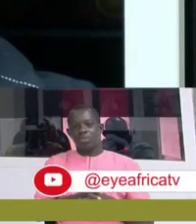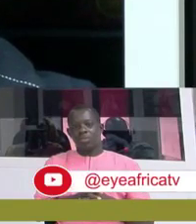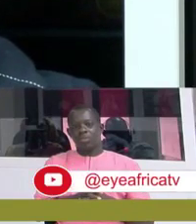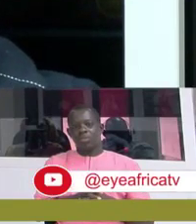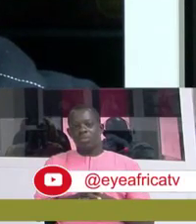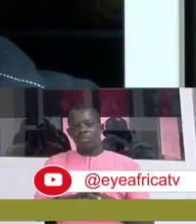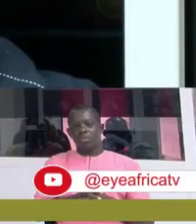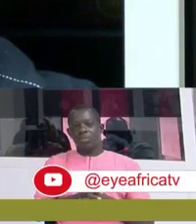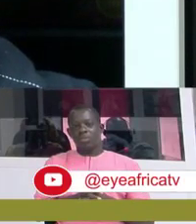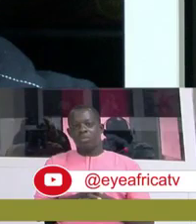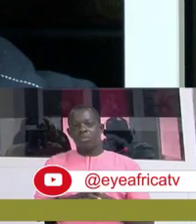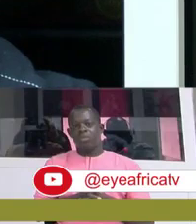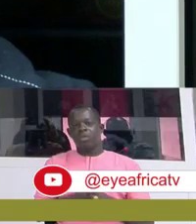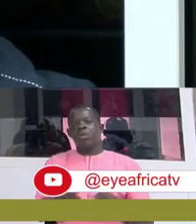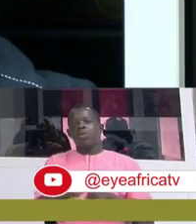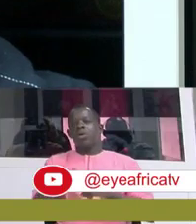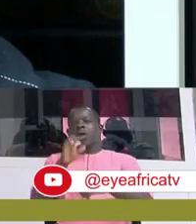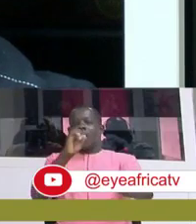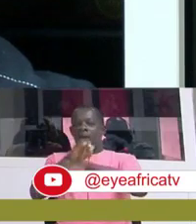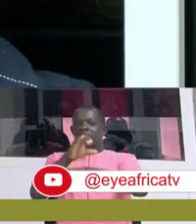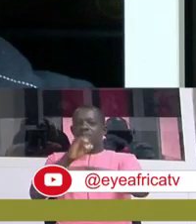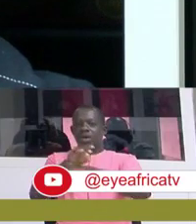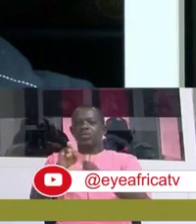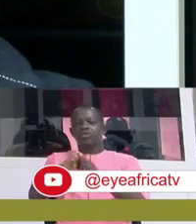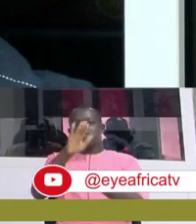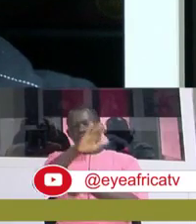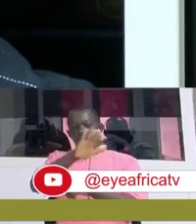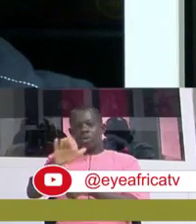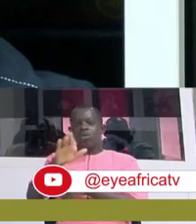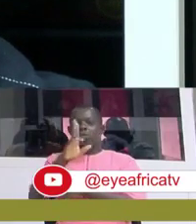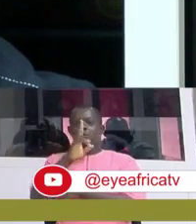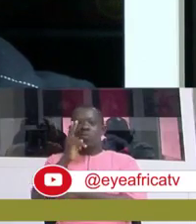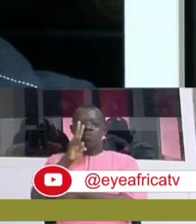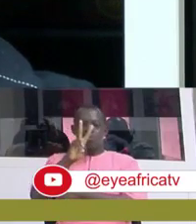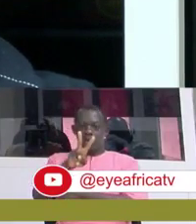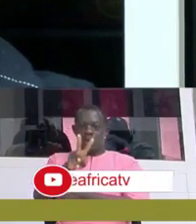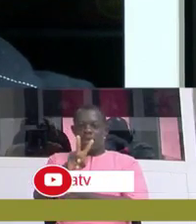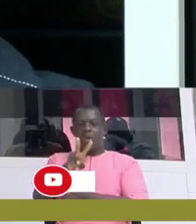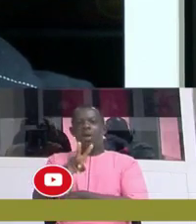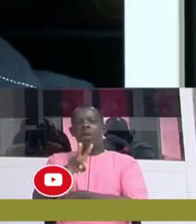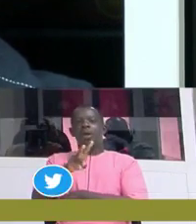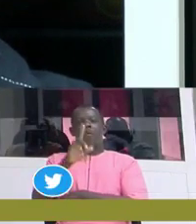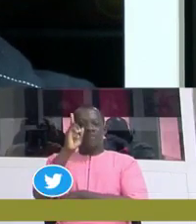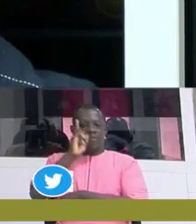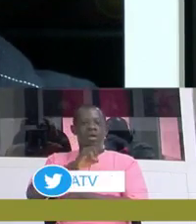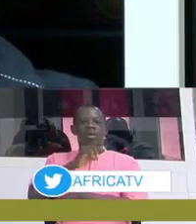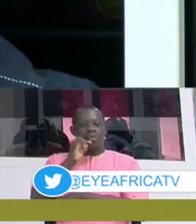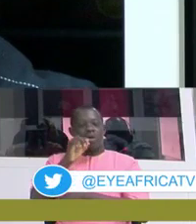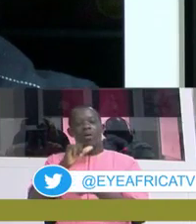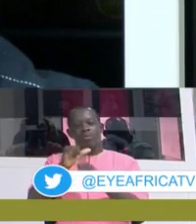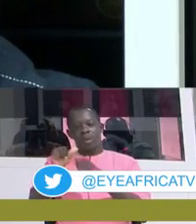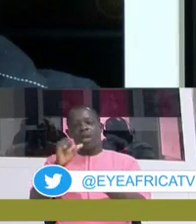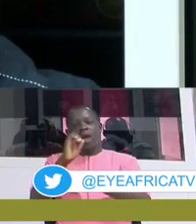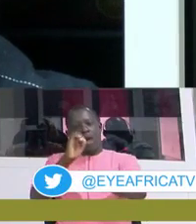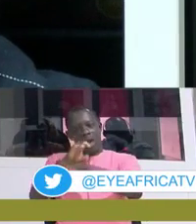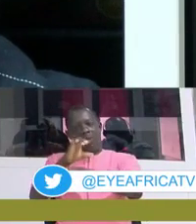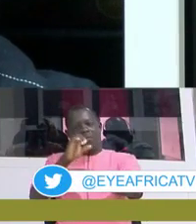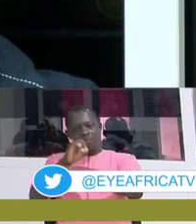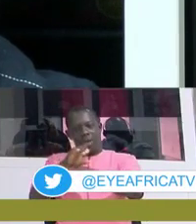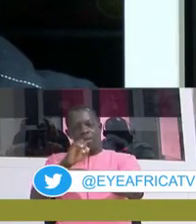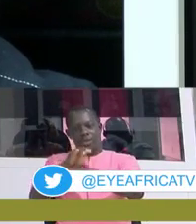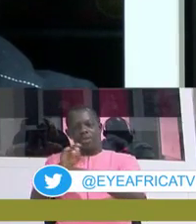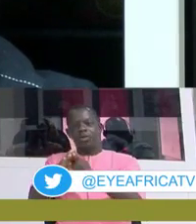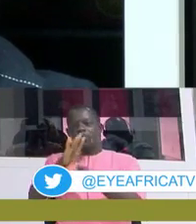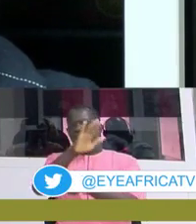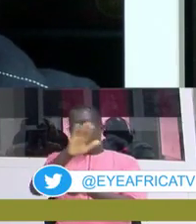discretion, especially kids who are watching. Parents should be advised that perhaps maybe kids should not listen to